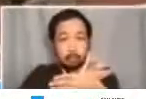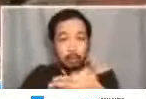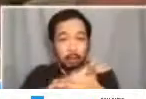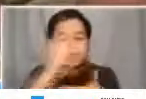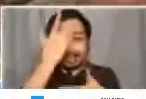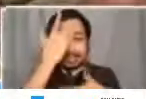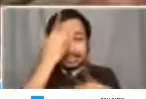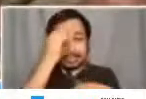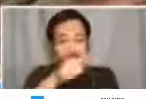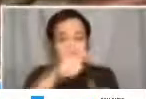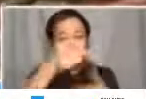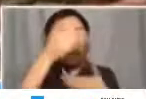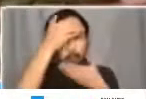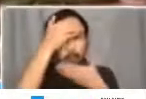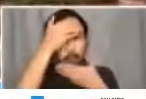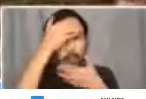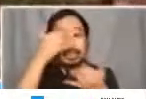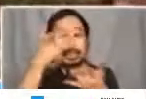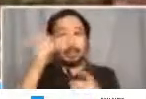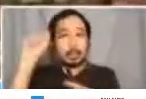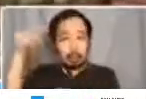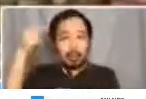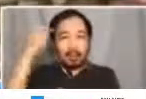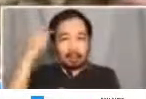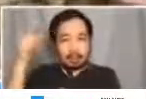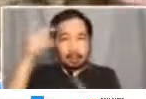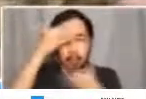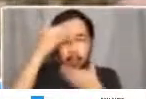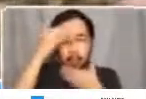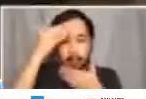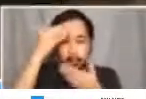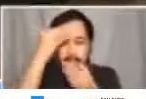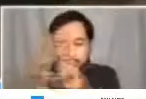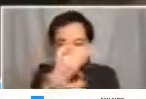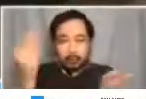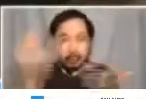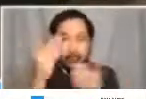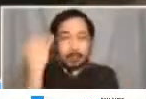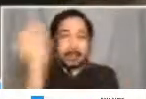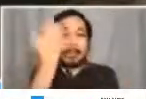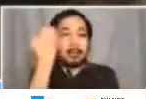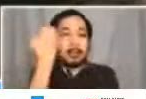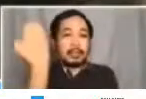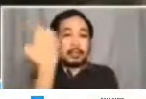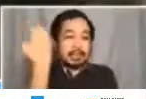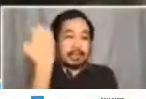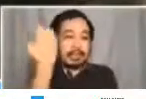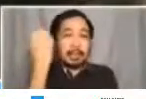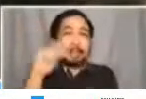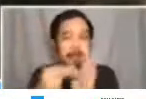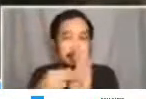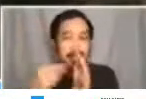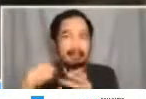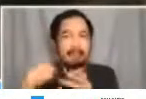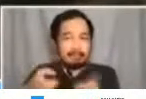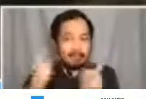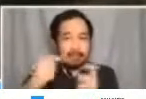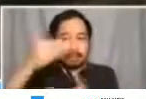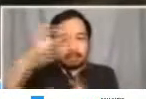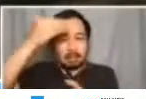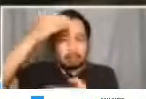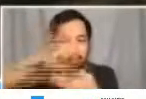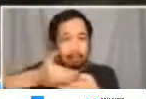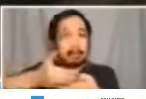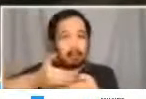doon, nag-start kami sa aming mapping and then we have point persons from the different cities